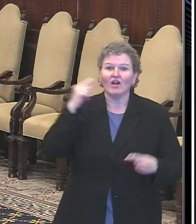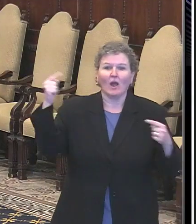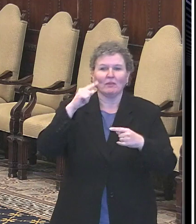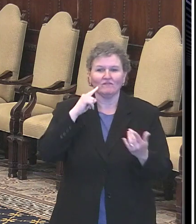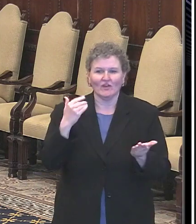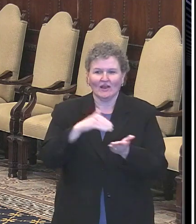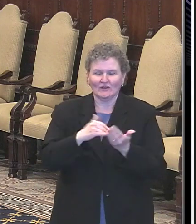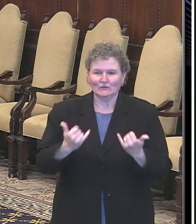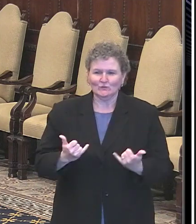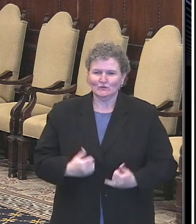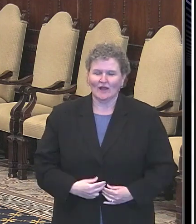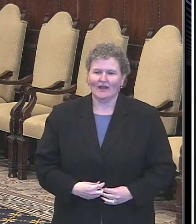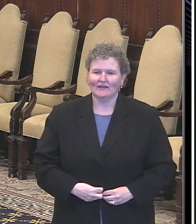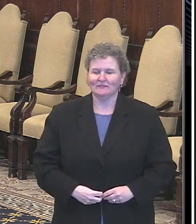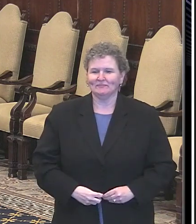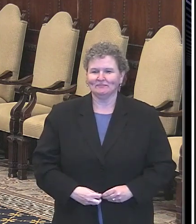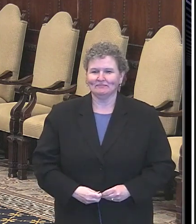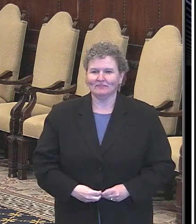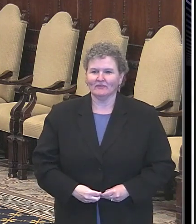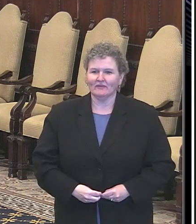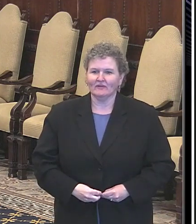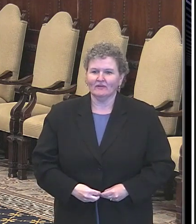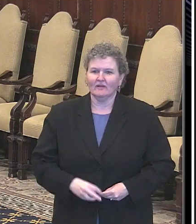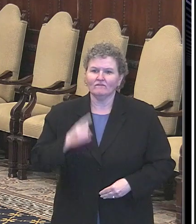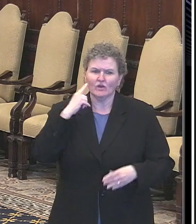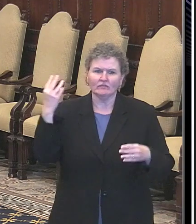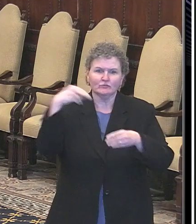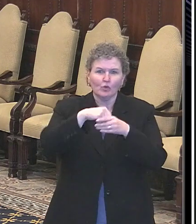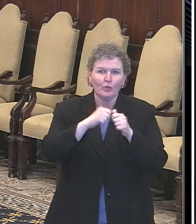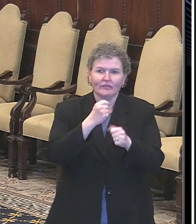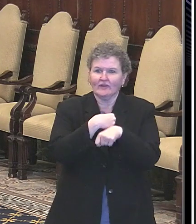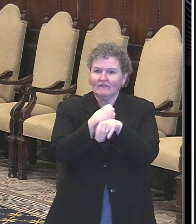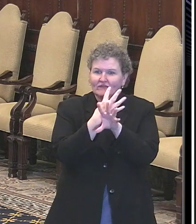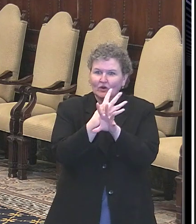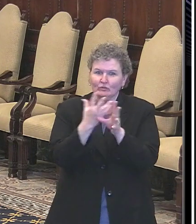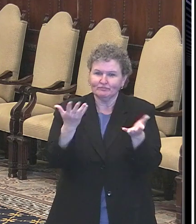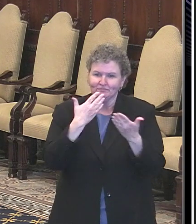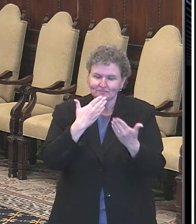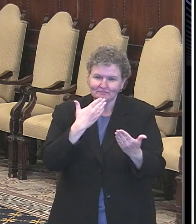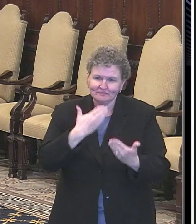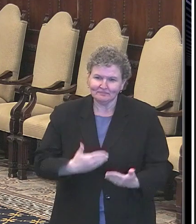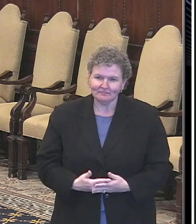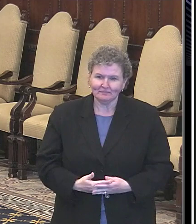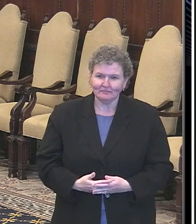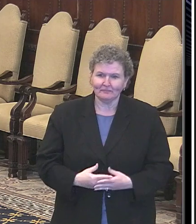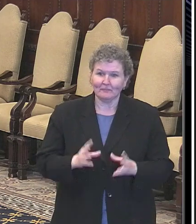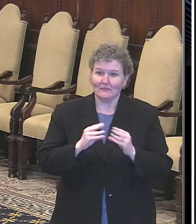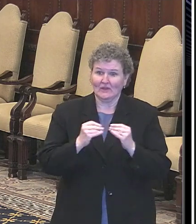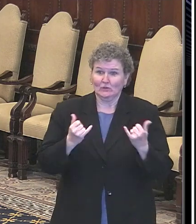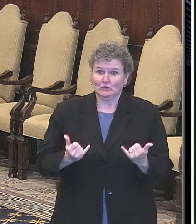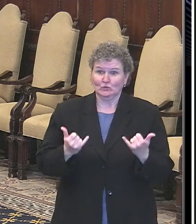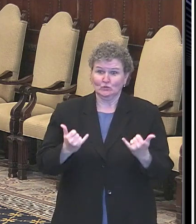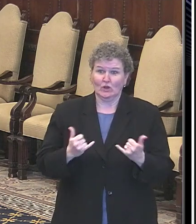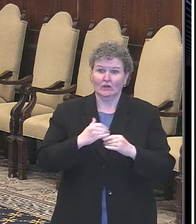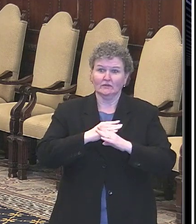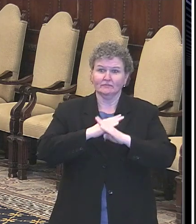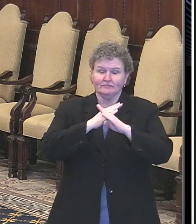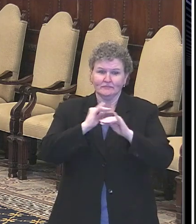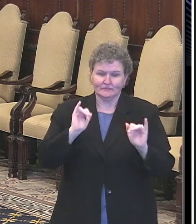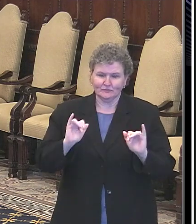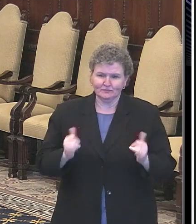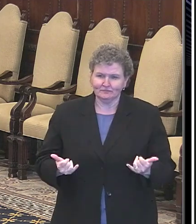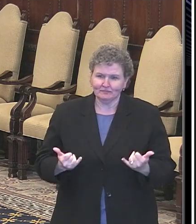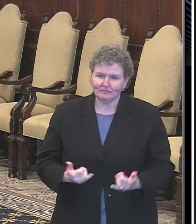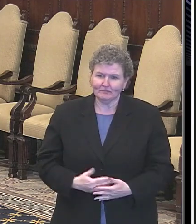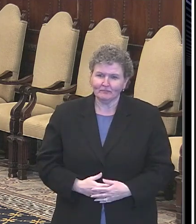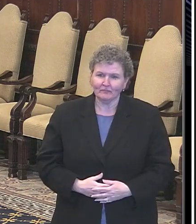are joining us again virtually to adhere to social distancing guidelines. And we will begin our briefing with opening remarks from Mayor